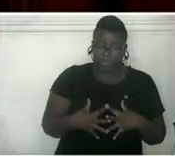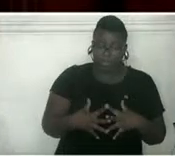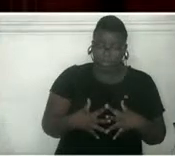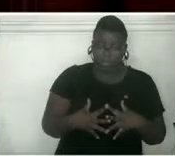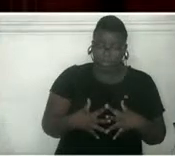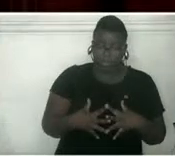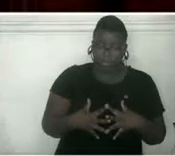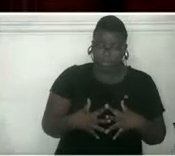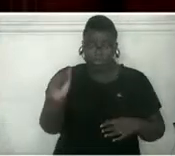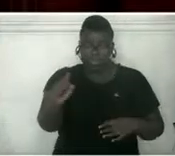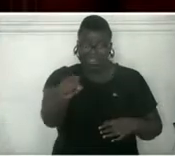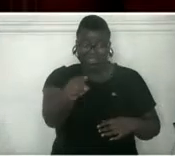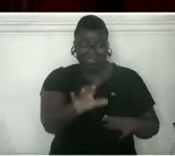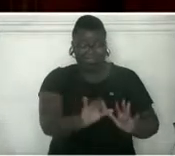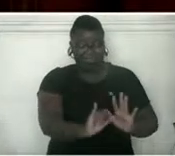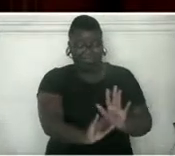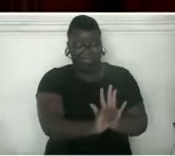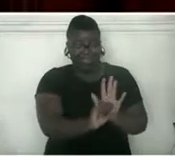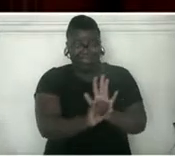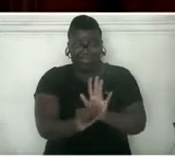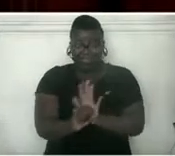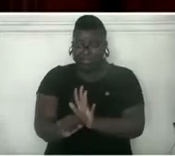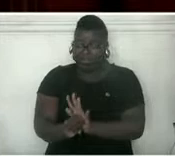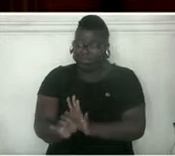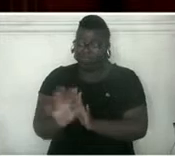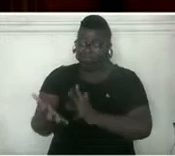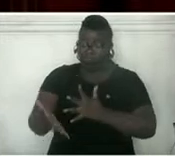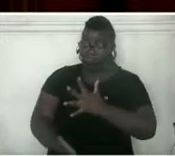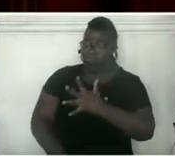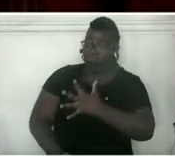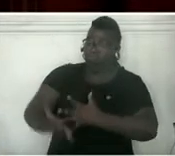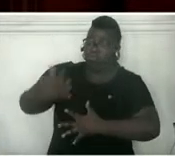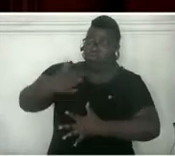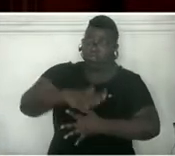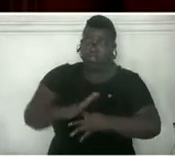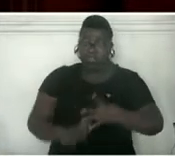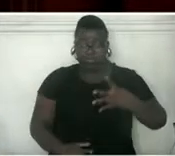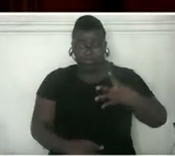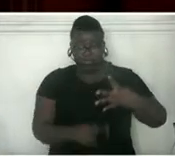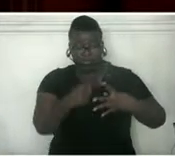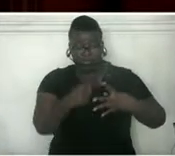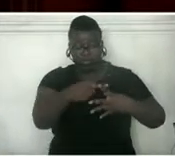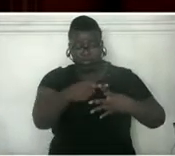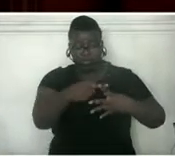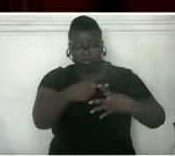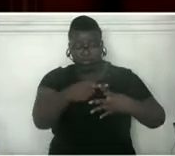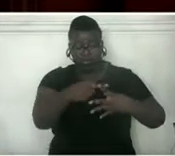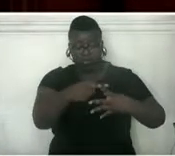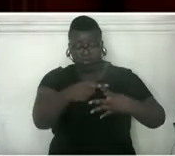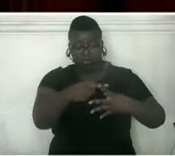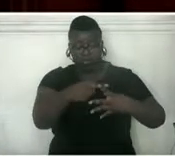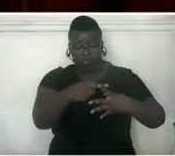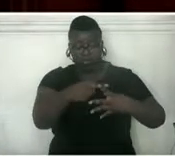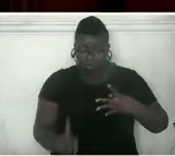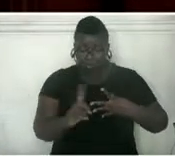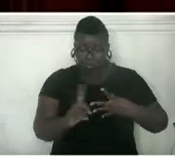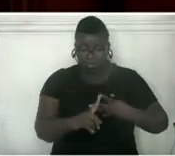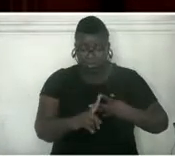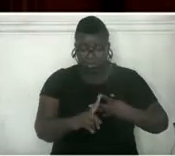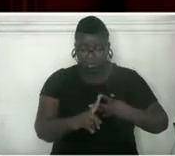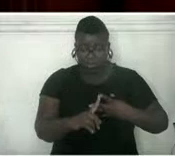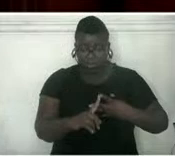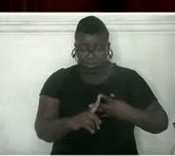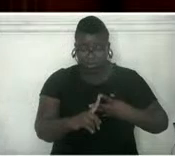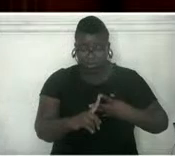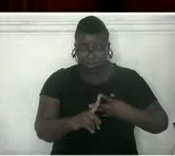SONA identified 4 urgent priorities for our nation, which are defeat